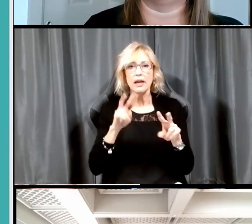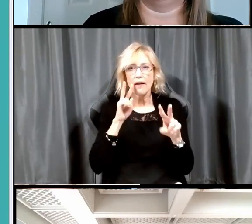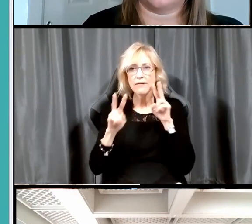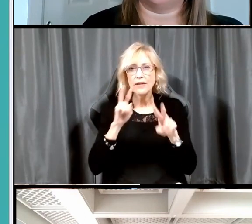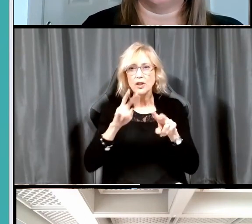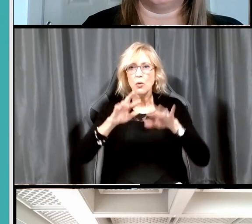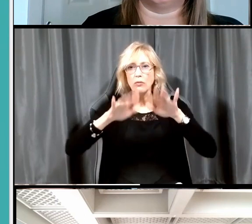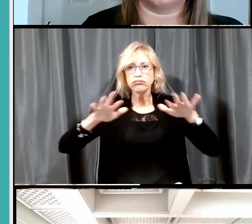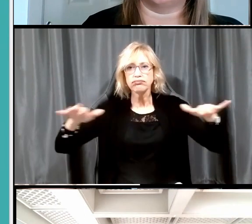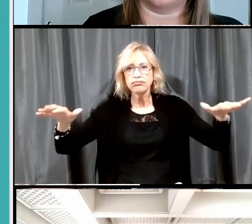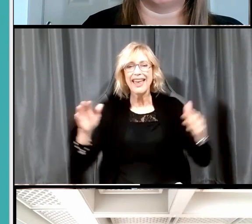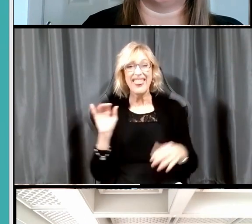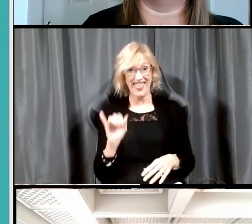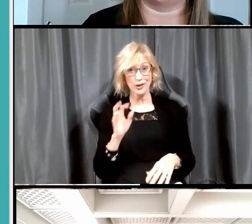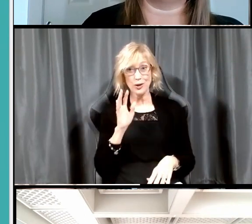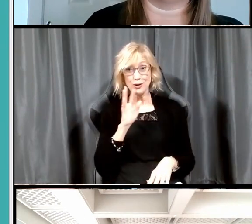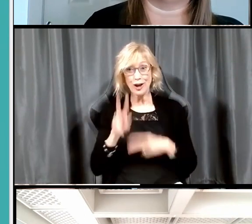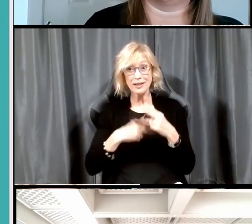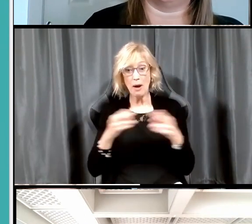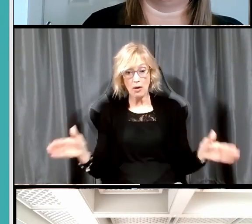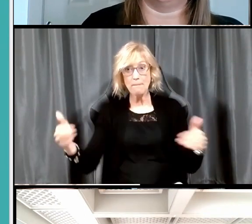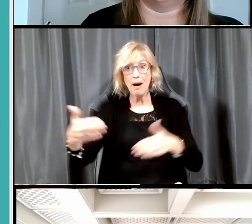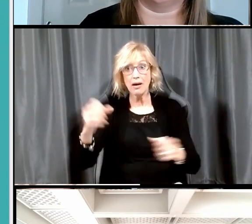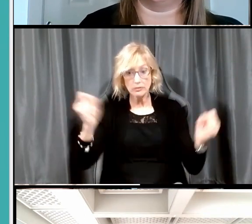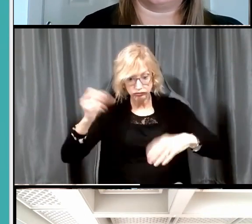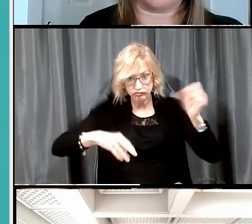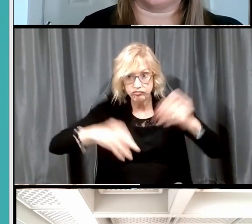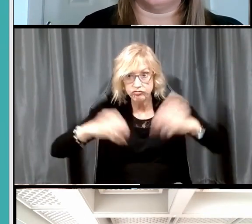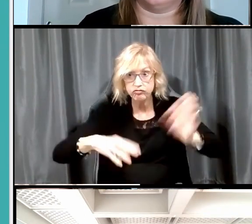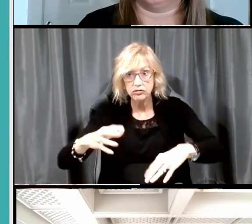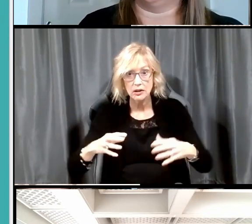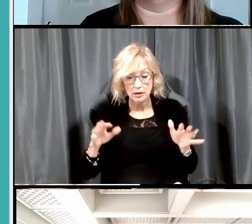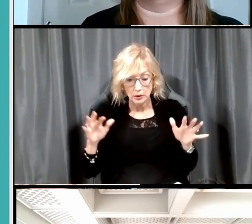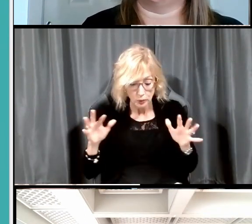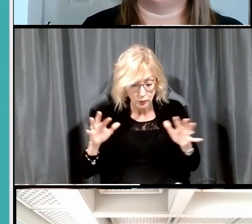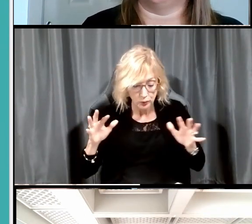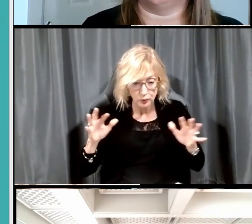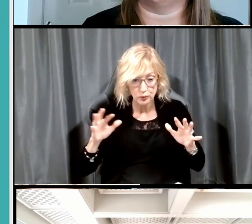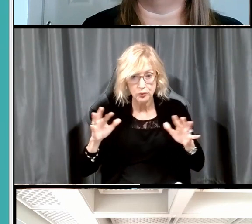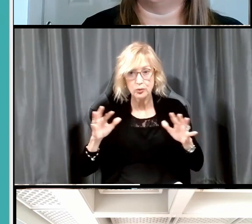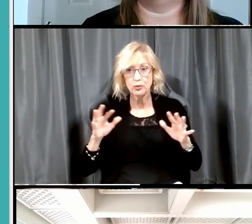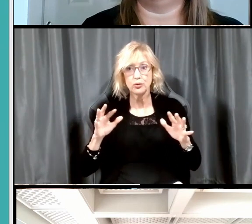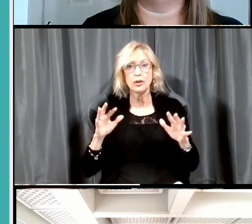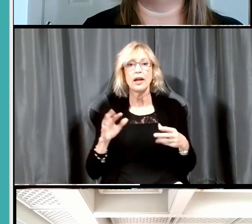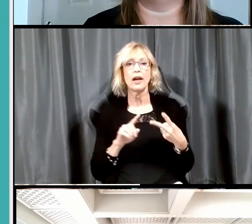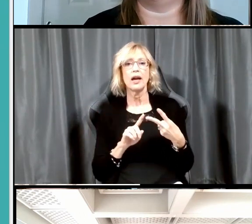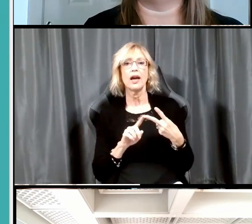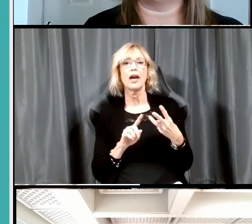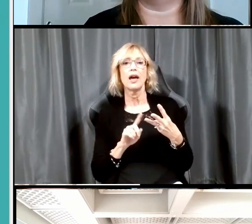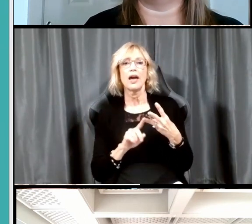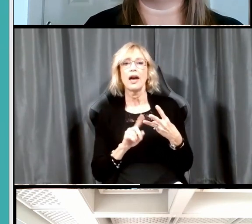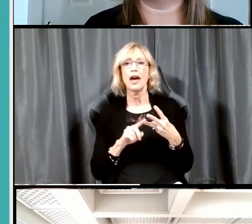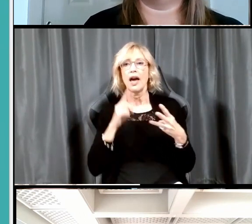earlier with having all these objects in a box or all together in a certain area. And then complexity of